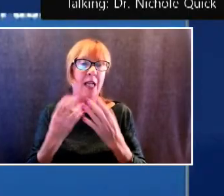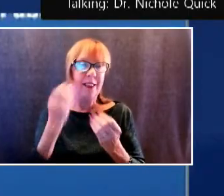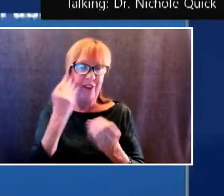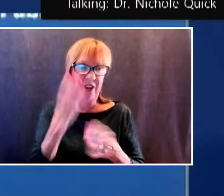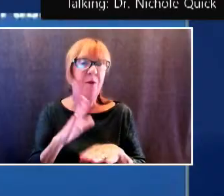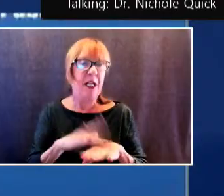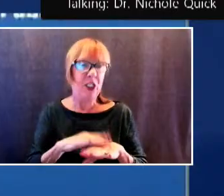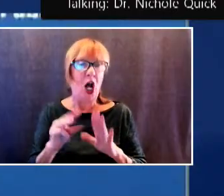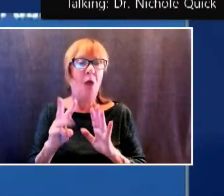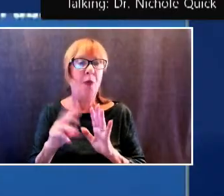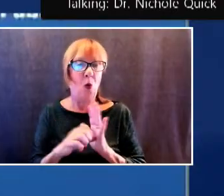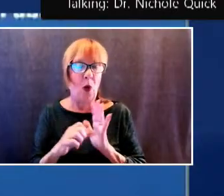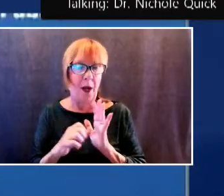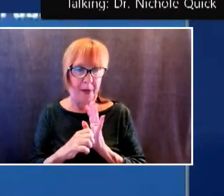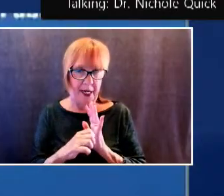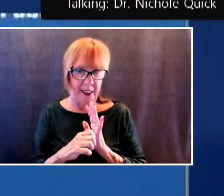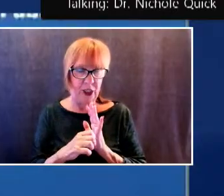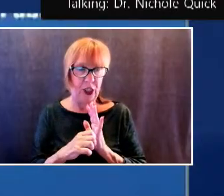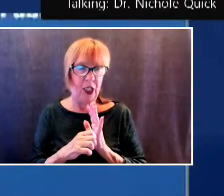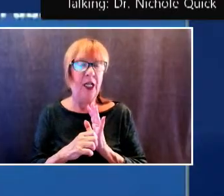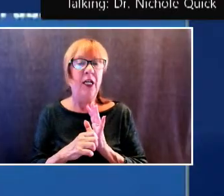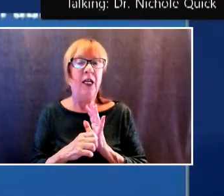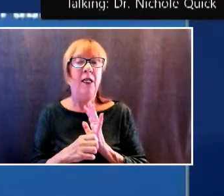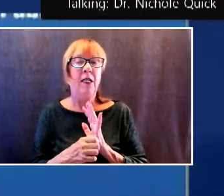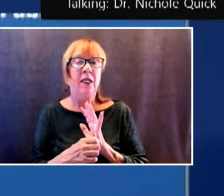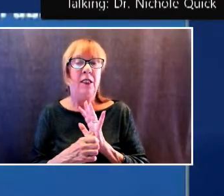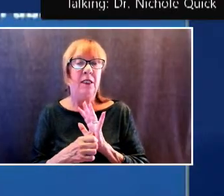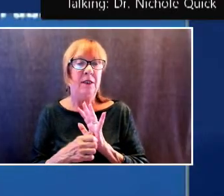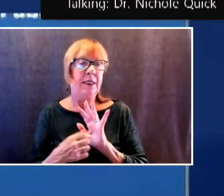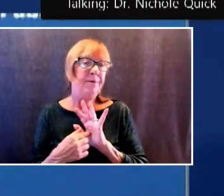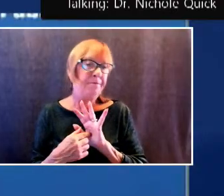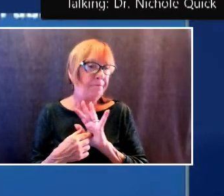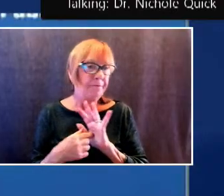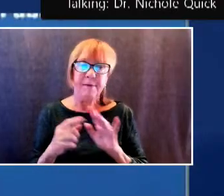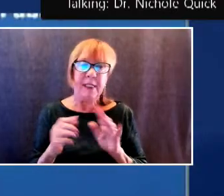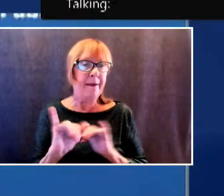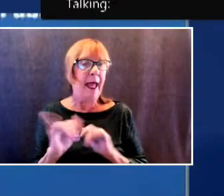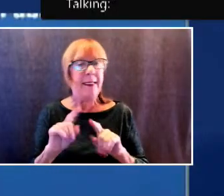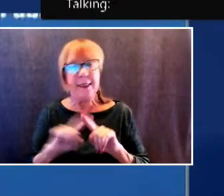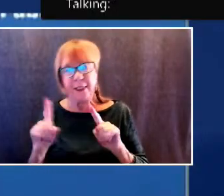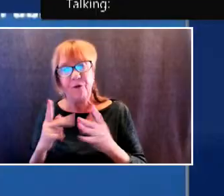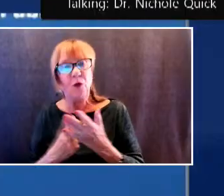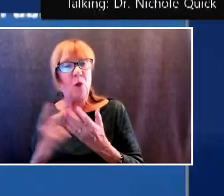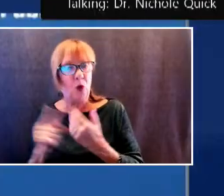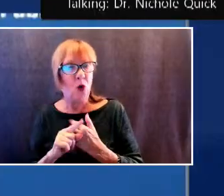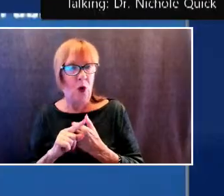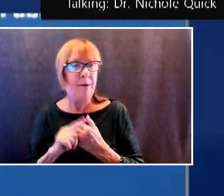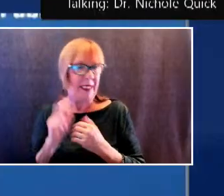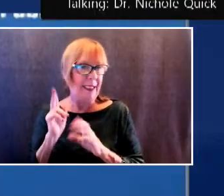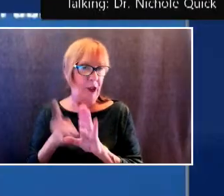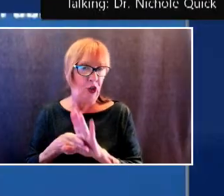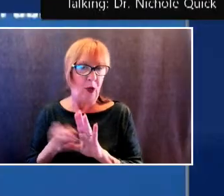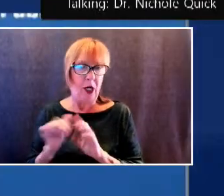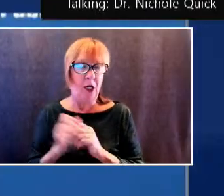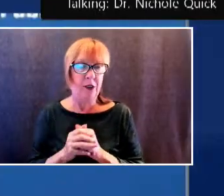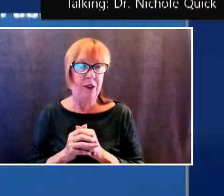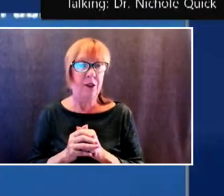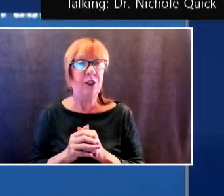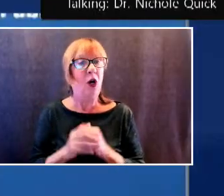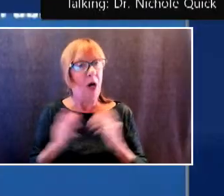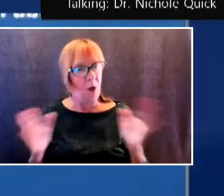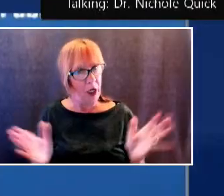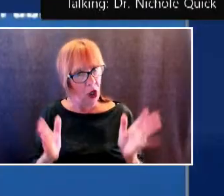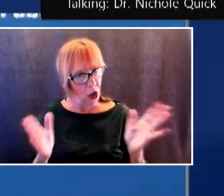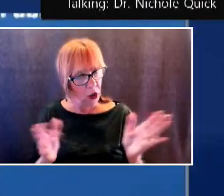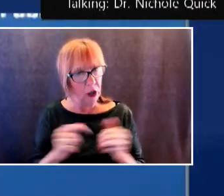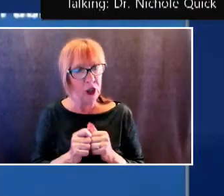and pointing to other potential programs that folks can participate in. Once again, just want to urge people,